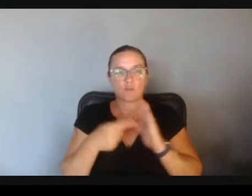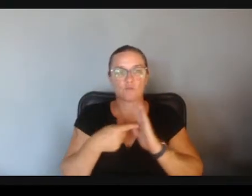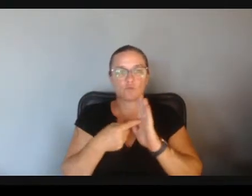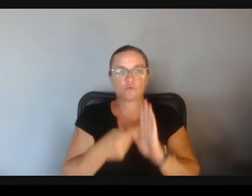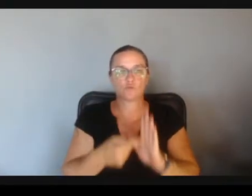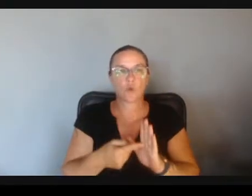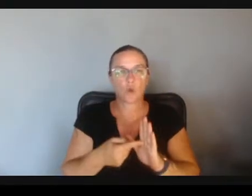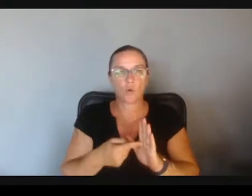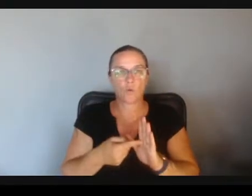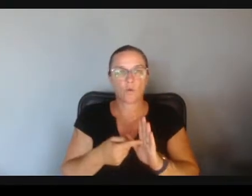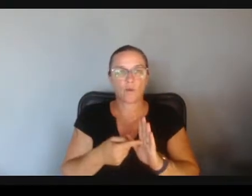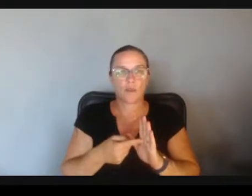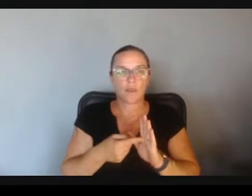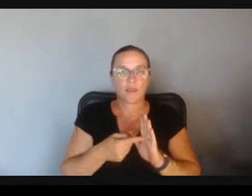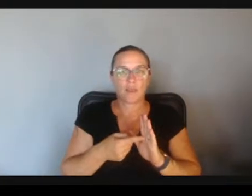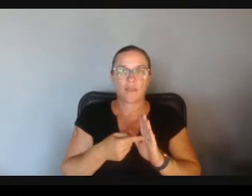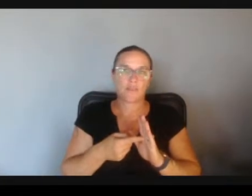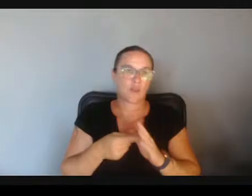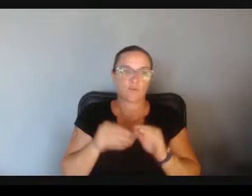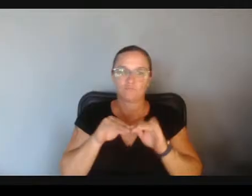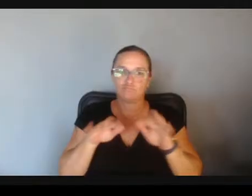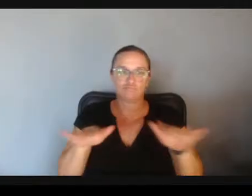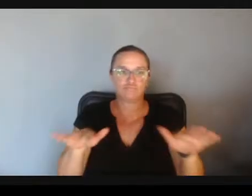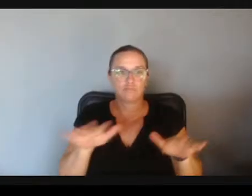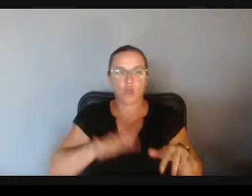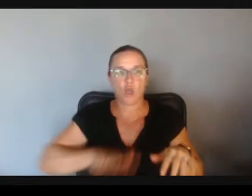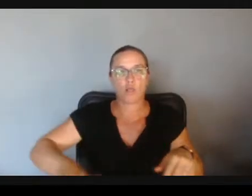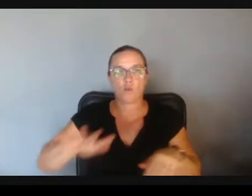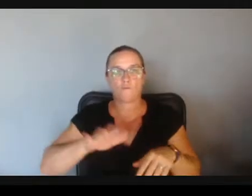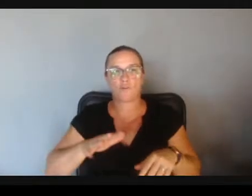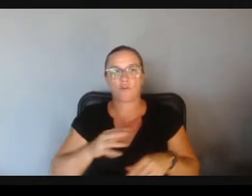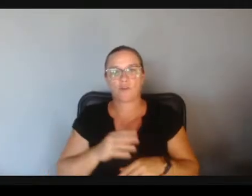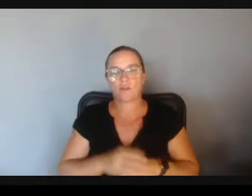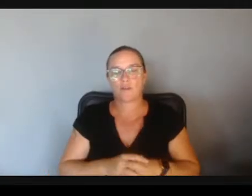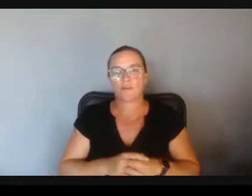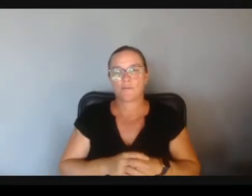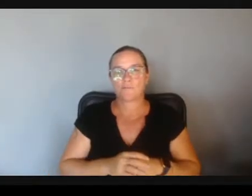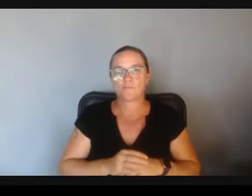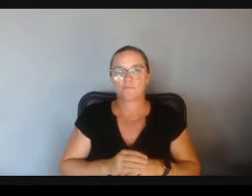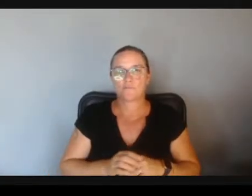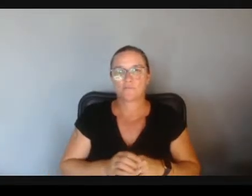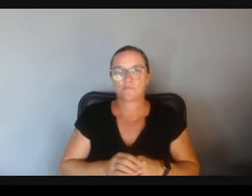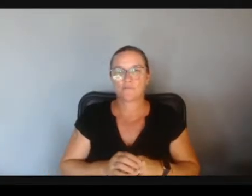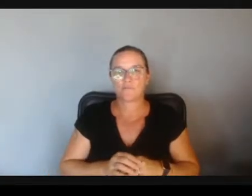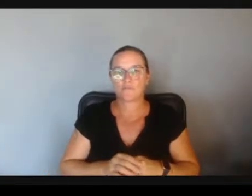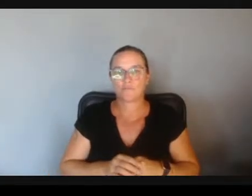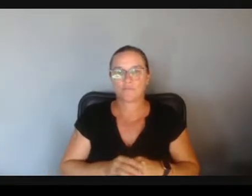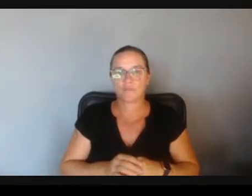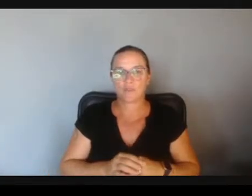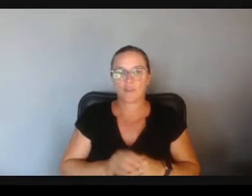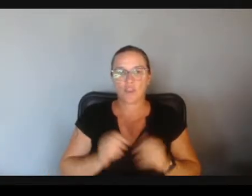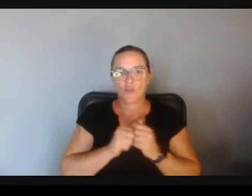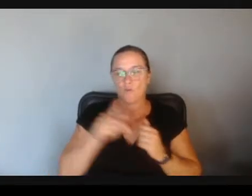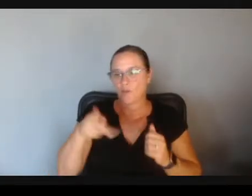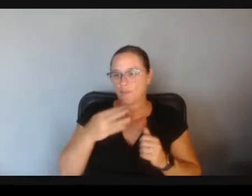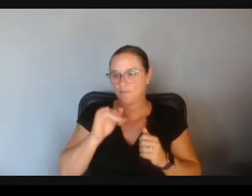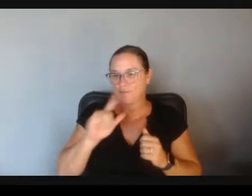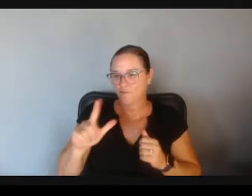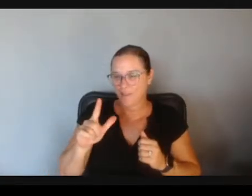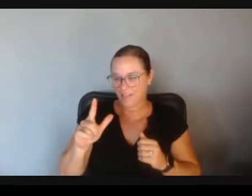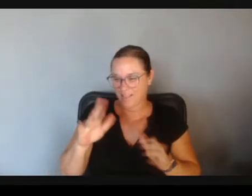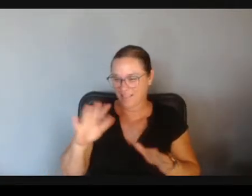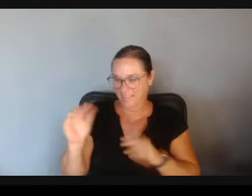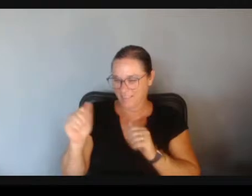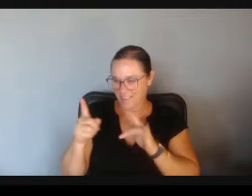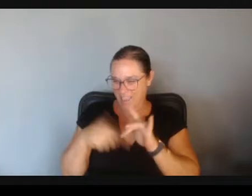how prolific all of this was, and, leave us alone for a little while. Phil being gone, we started talking about this